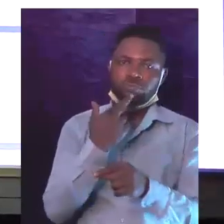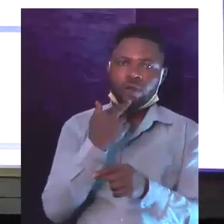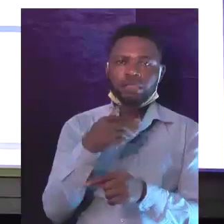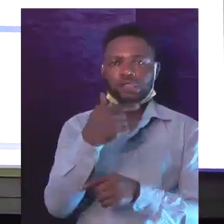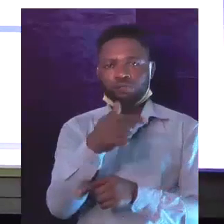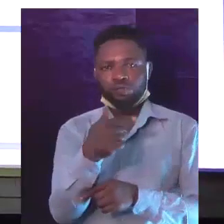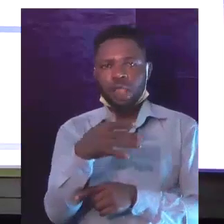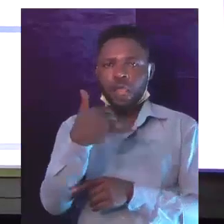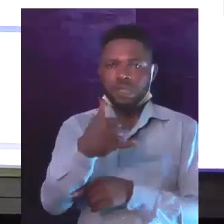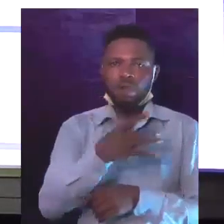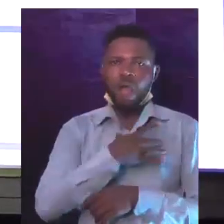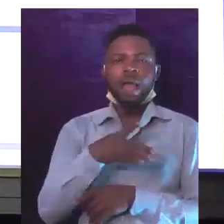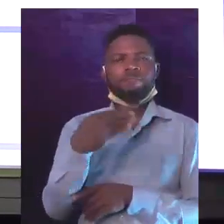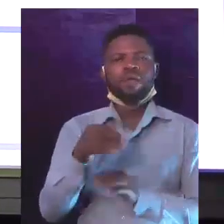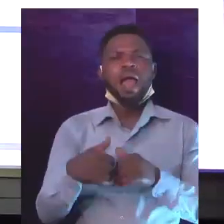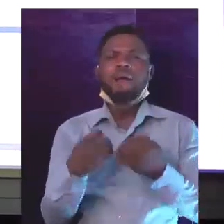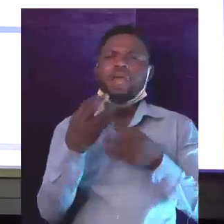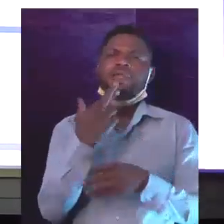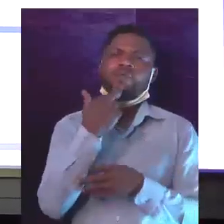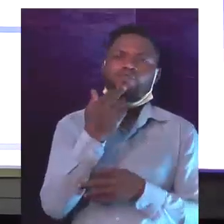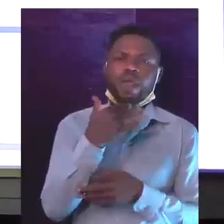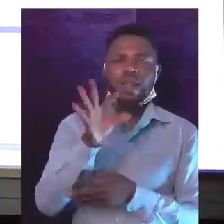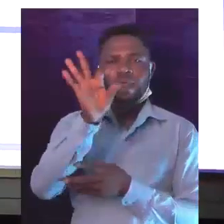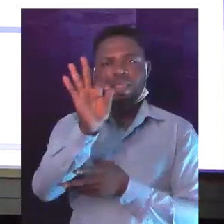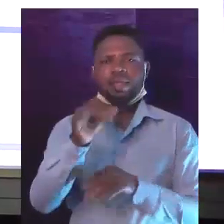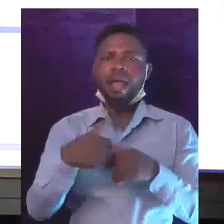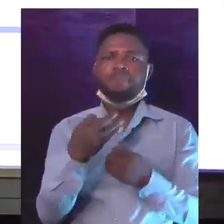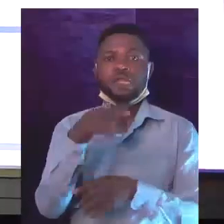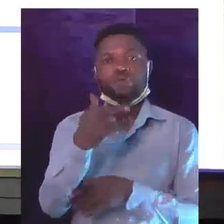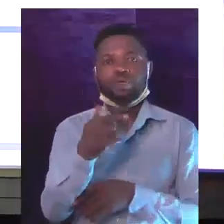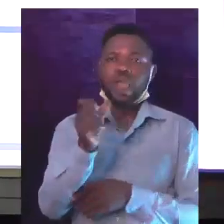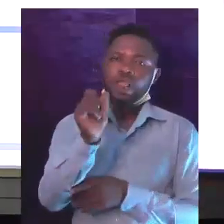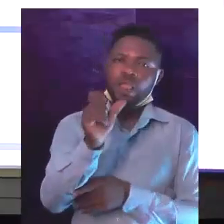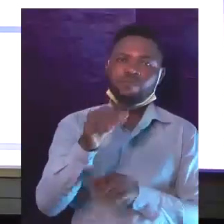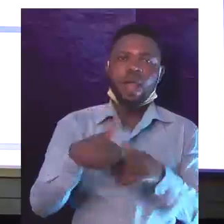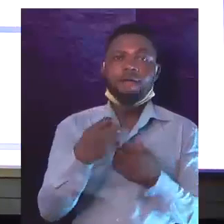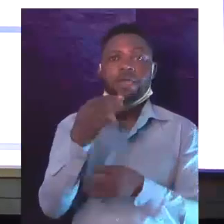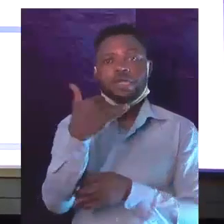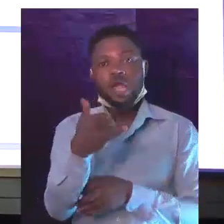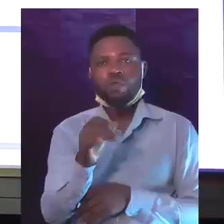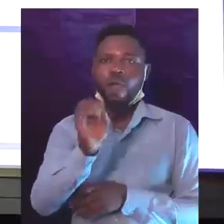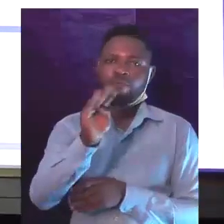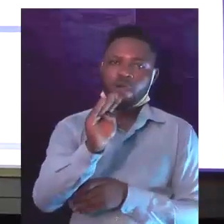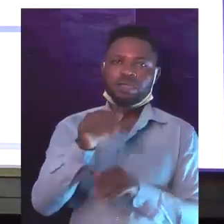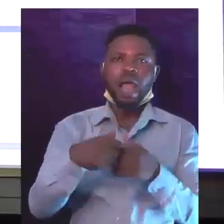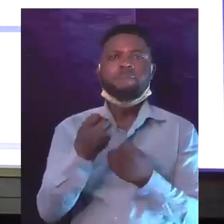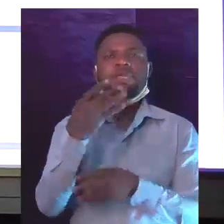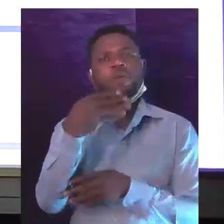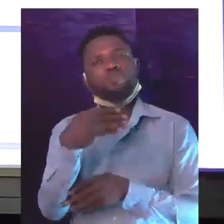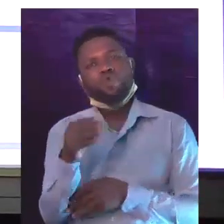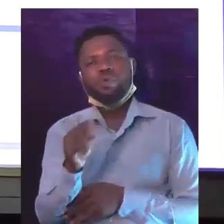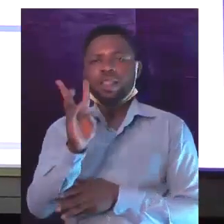green, yellow, and blue. Now, how many red balls are there? 9. How many green balls? 11. How many yellow balls? 14. How many blue